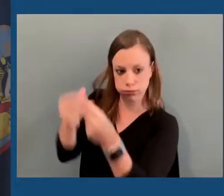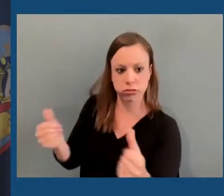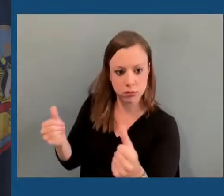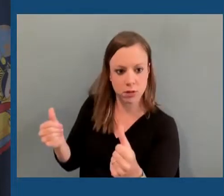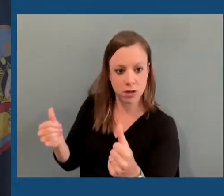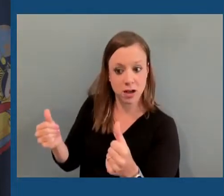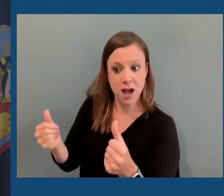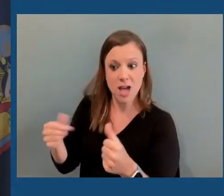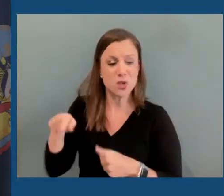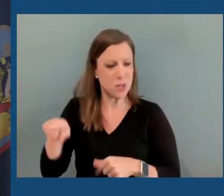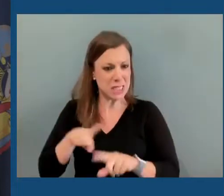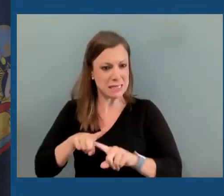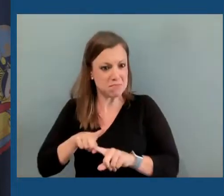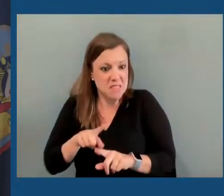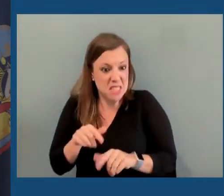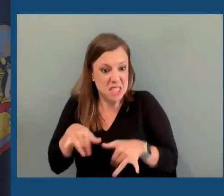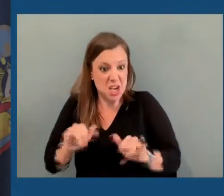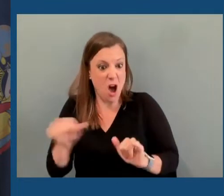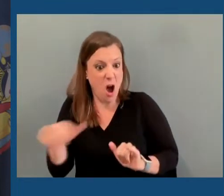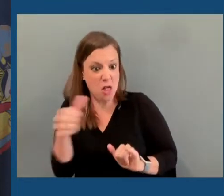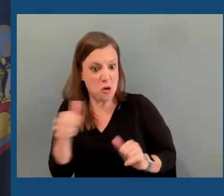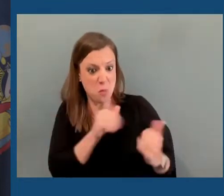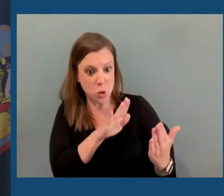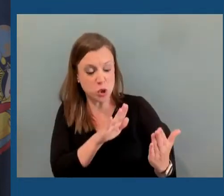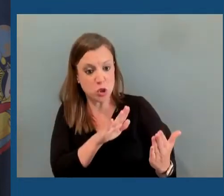are. But all I know is